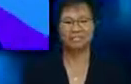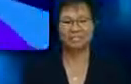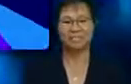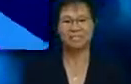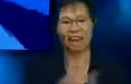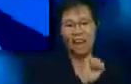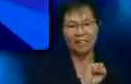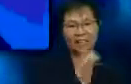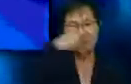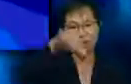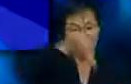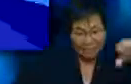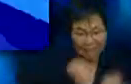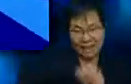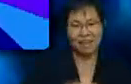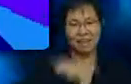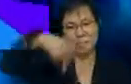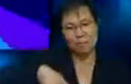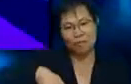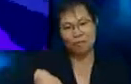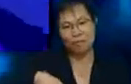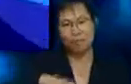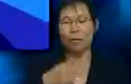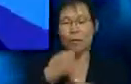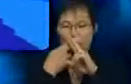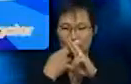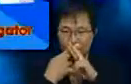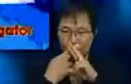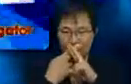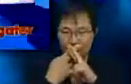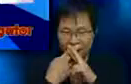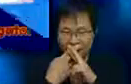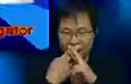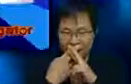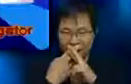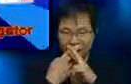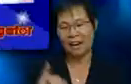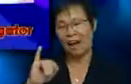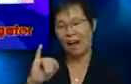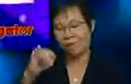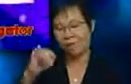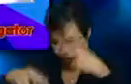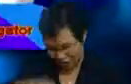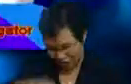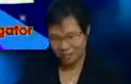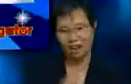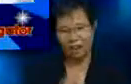S for Science, P for Private, and I for Investigator.